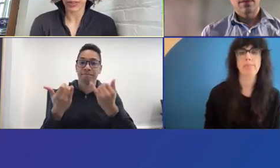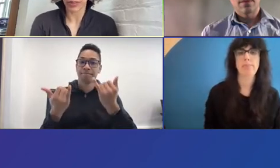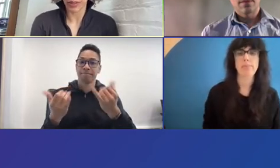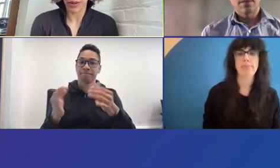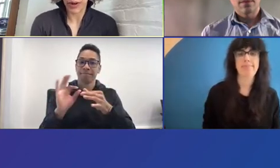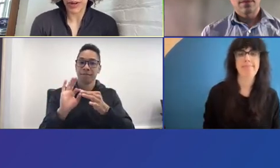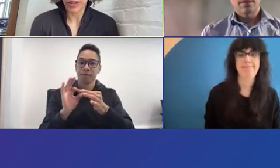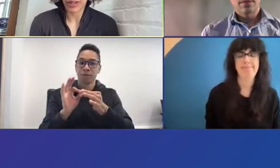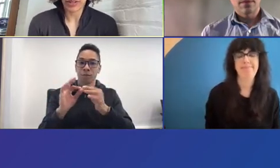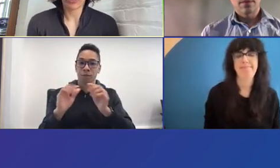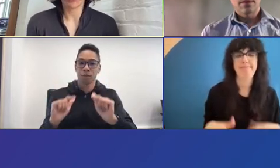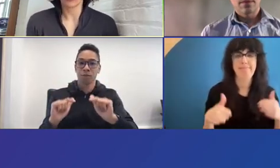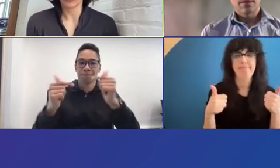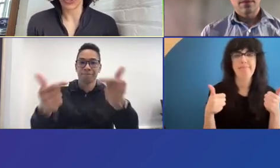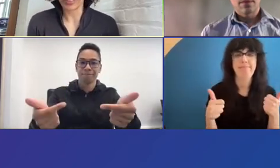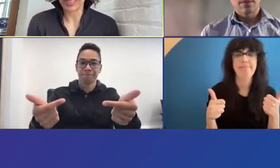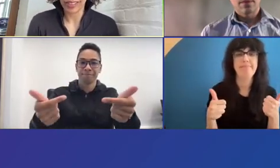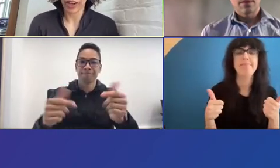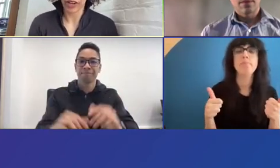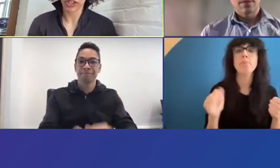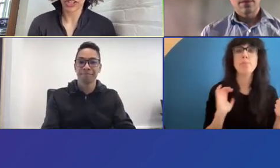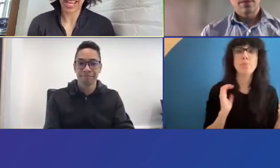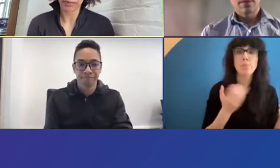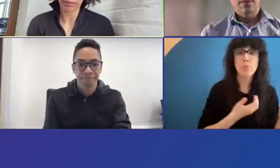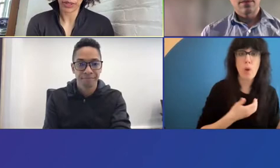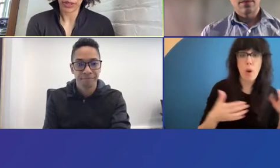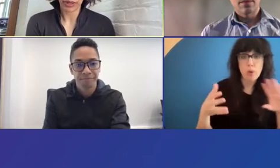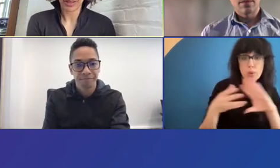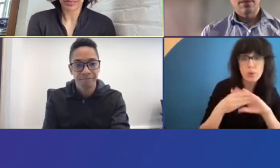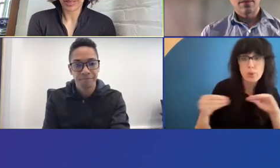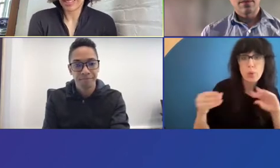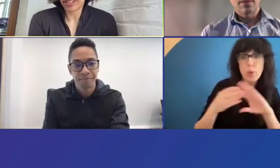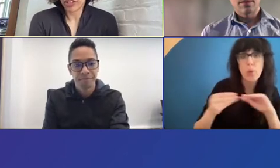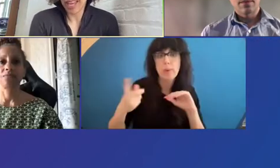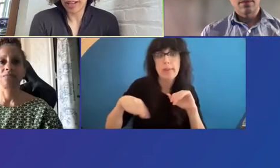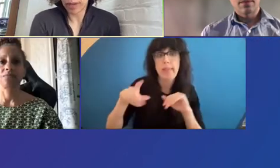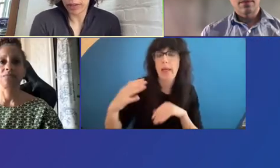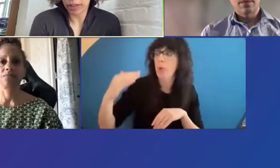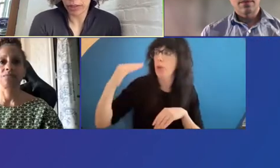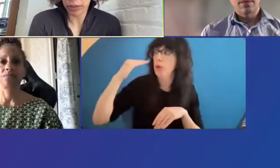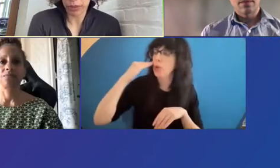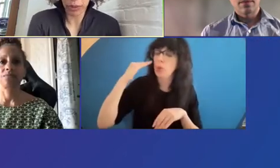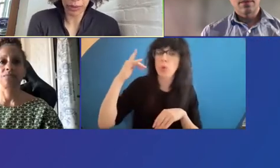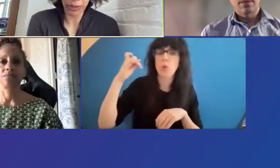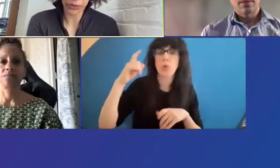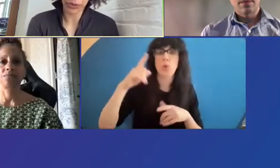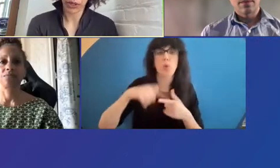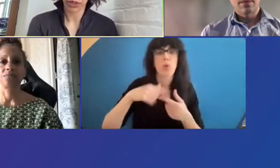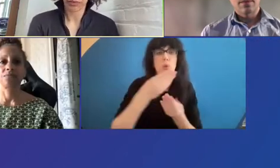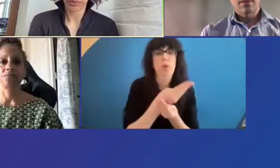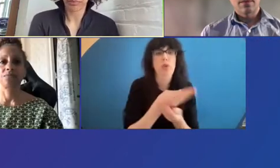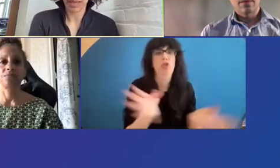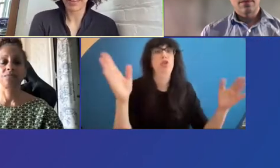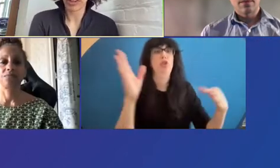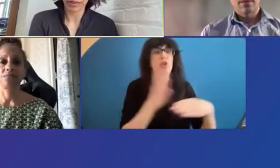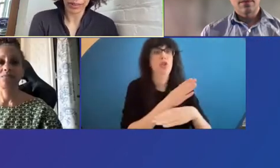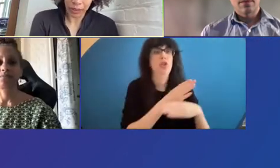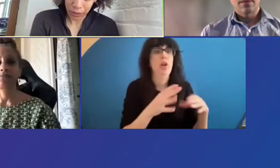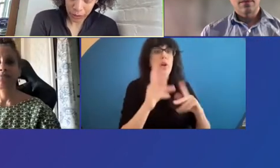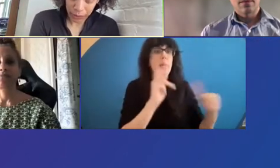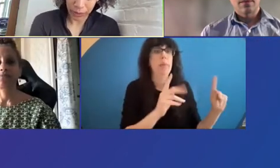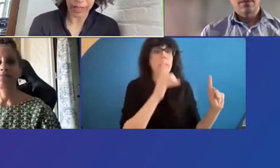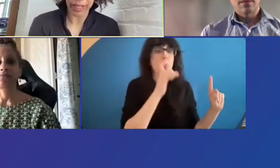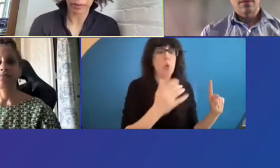Our stories were known, are shared, but are shared by those of us who knew us, but maybe